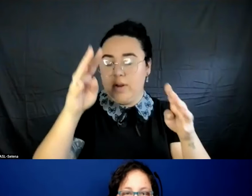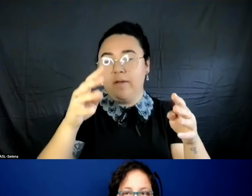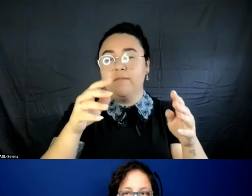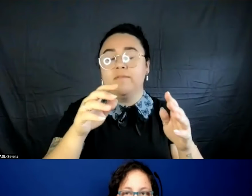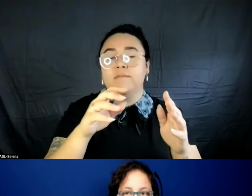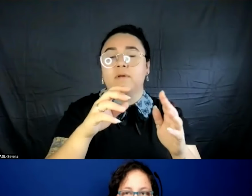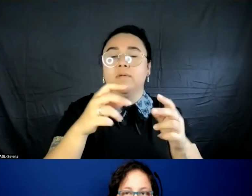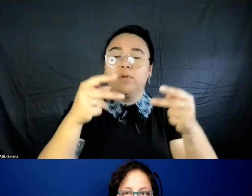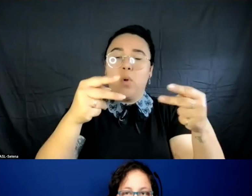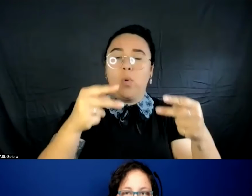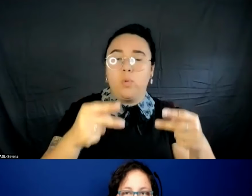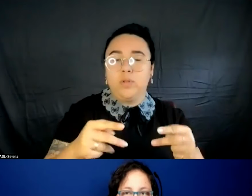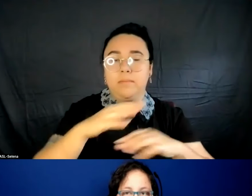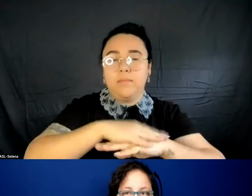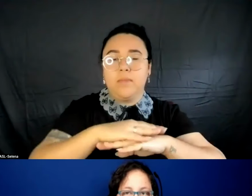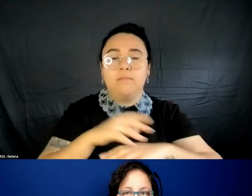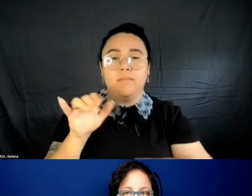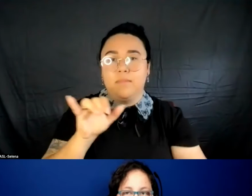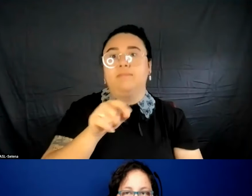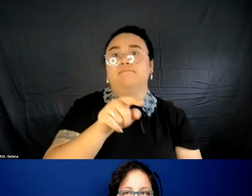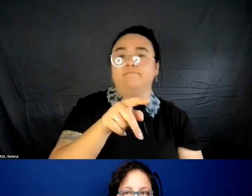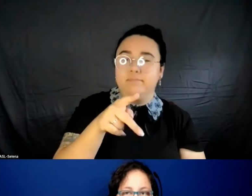or some of our many peers?